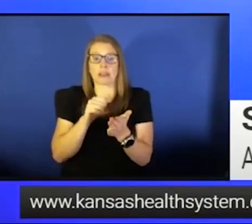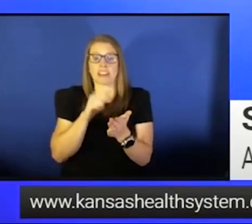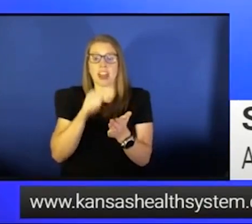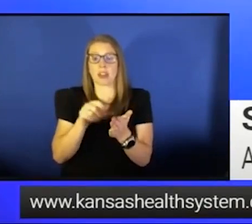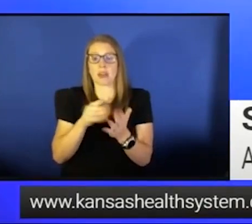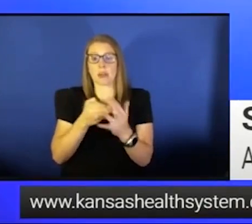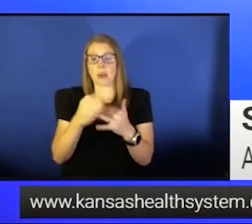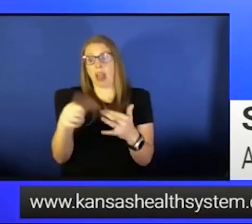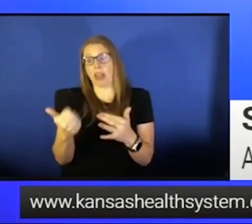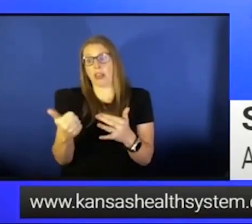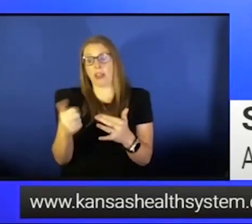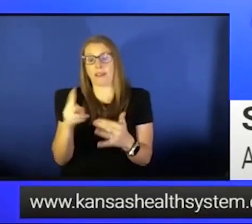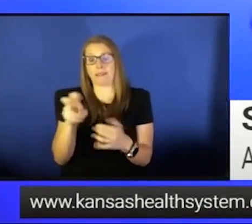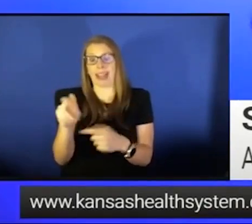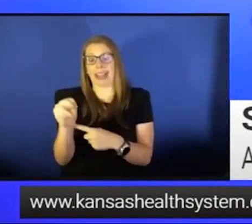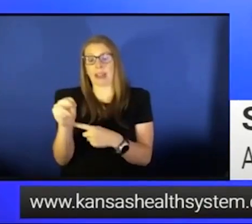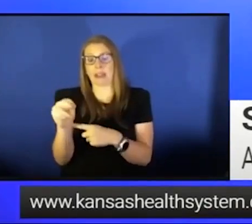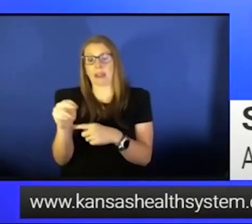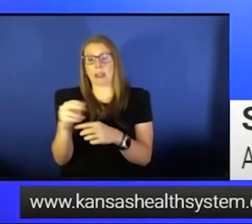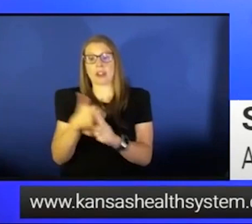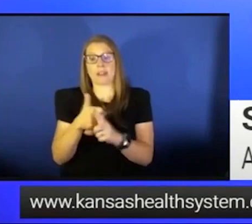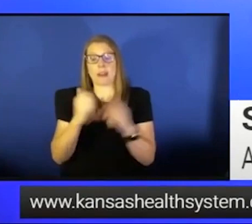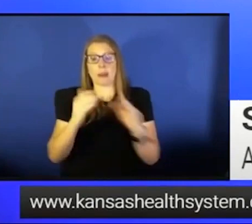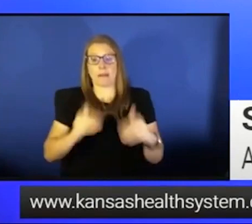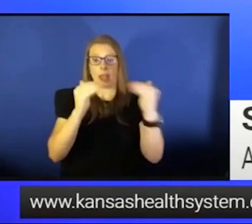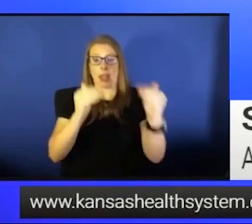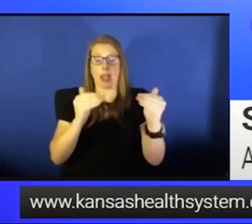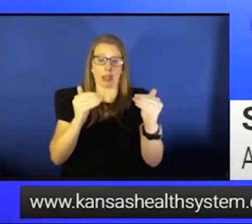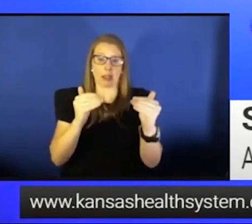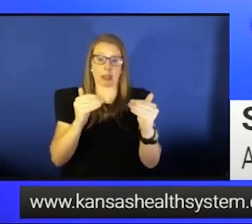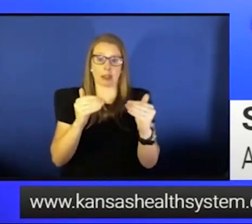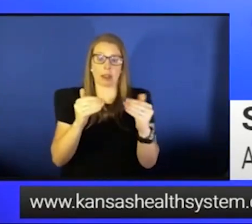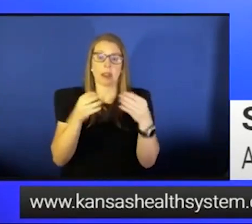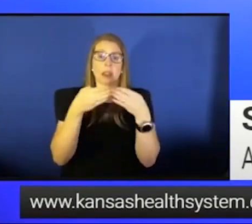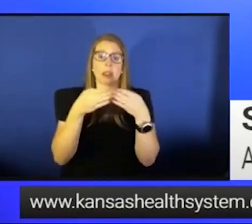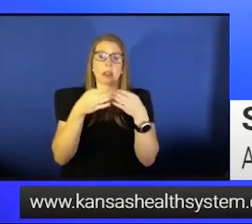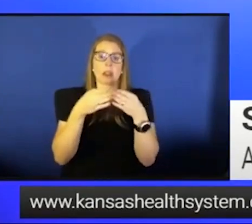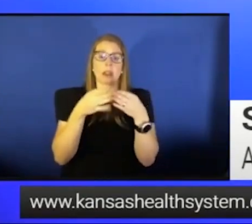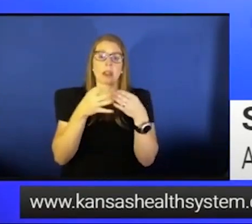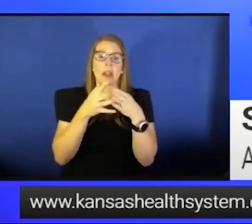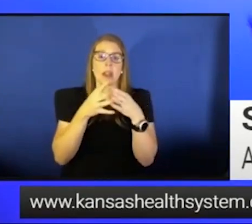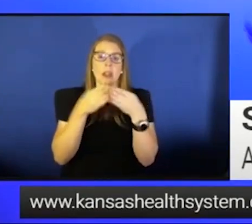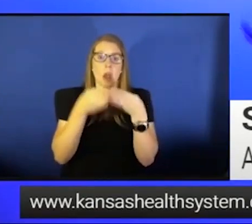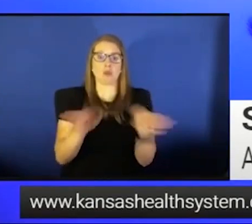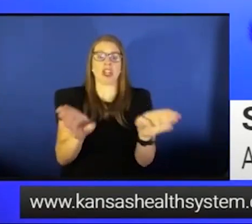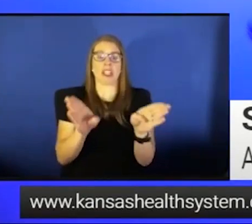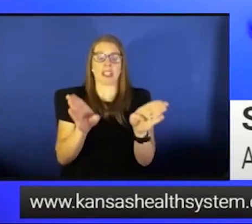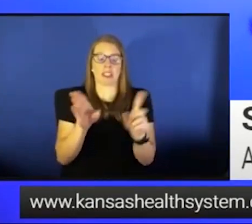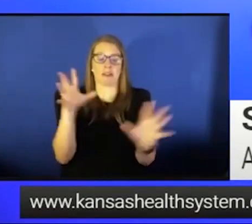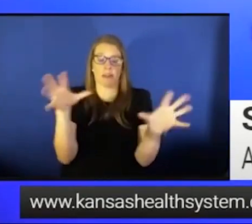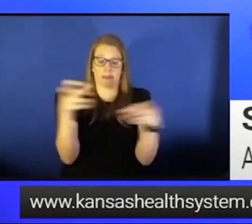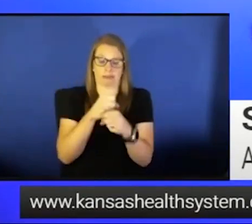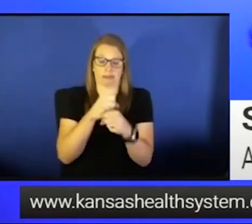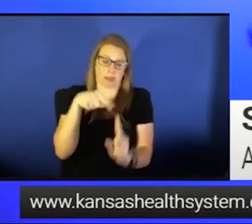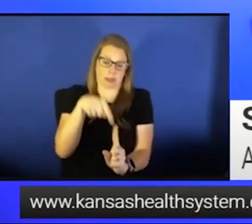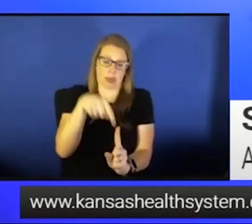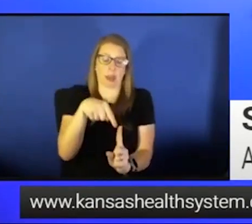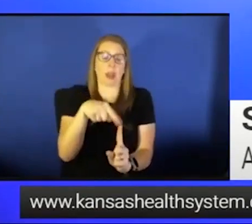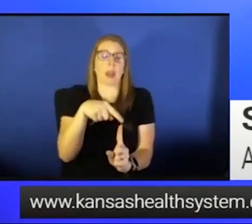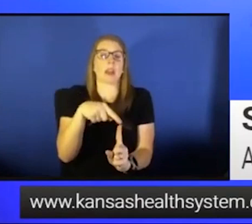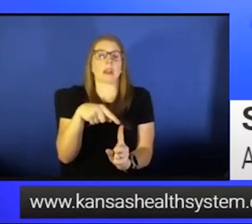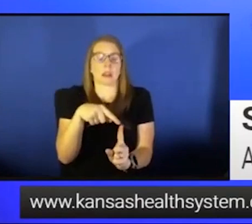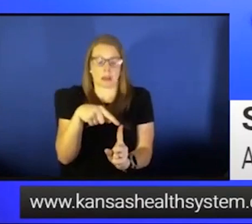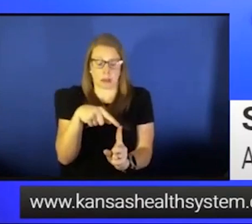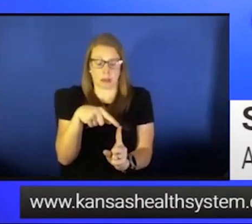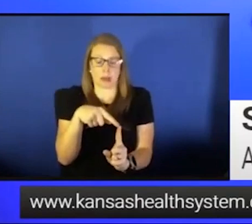definitely need to be an advanced comprehensive stroke center to do thrombectomy. It takes very specialized physicians with skill, and you're right, a higher volume of